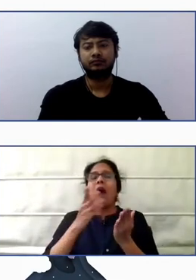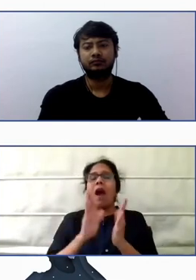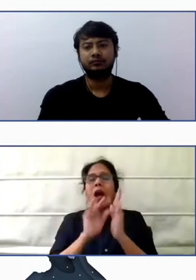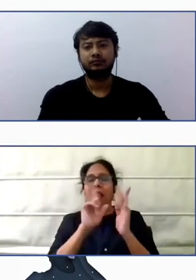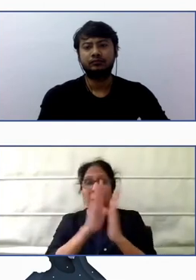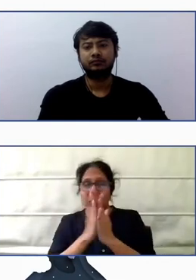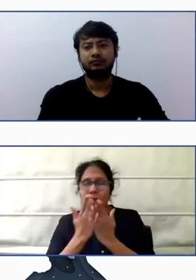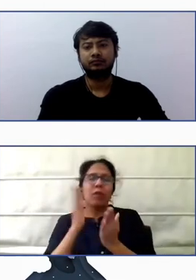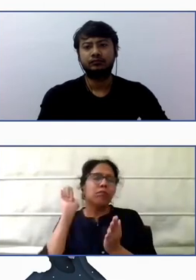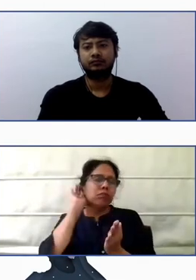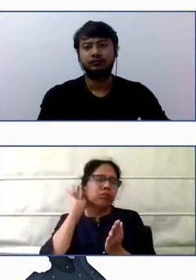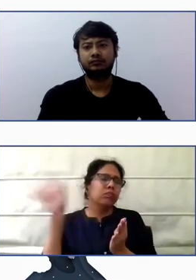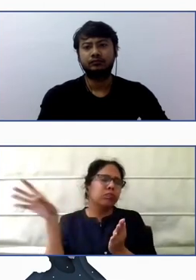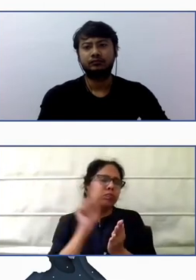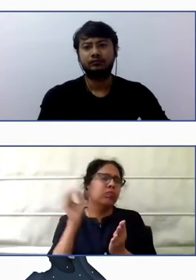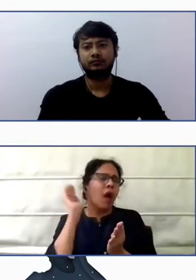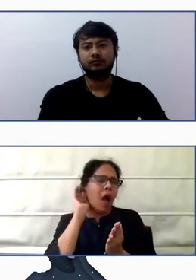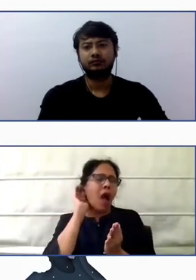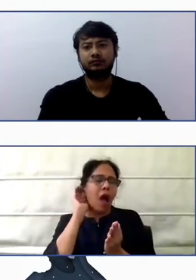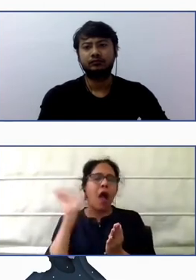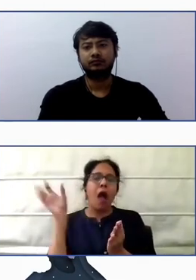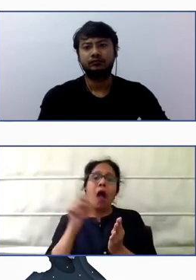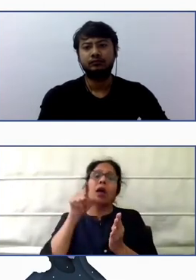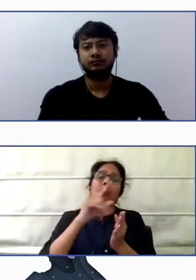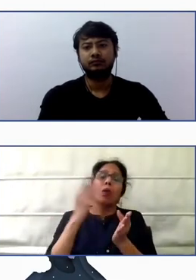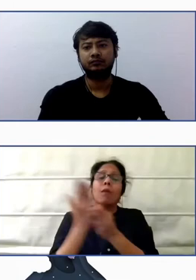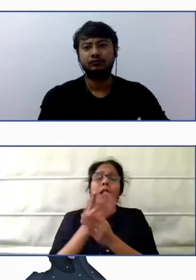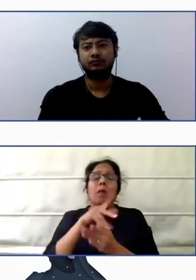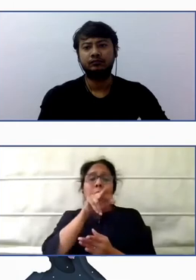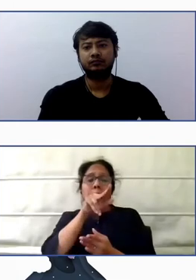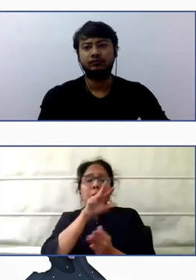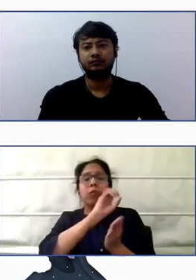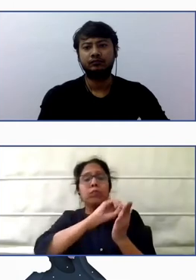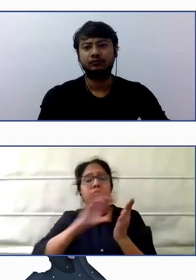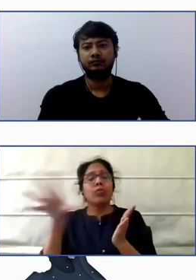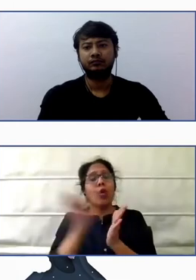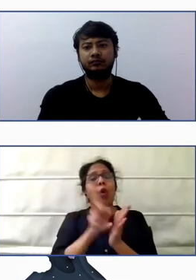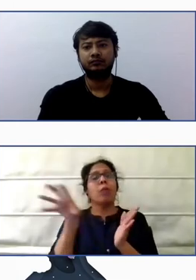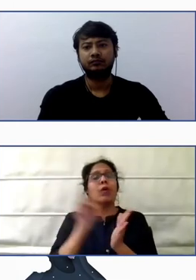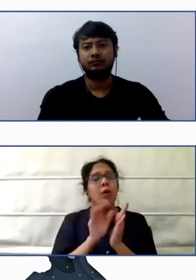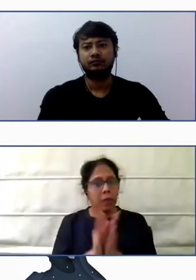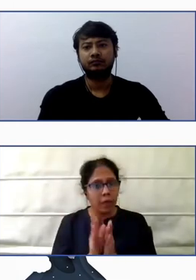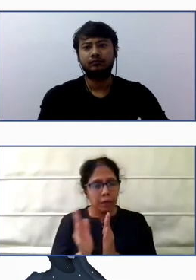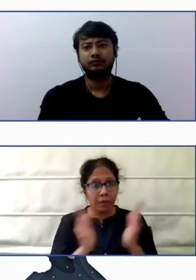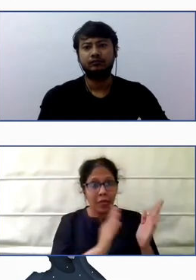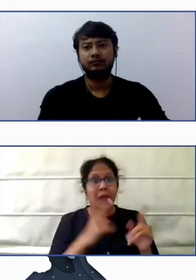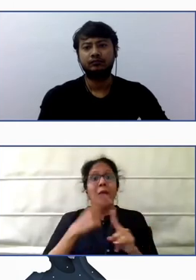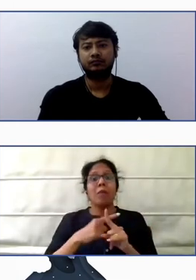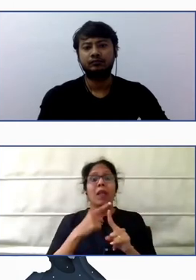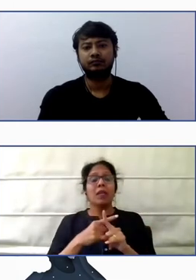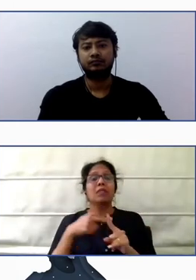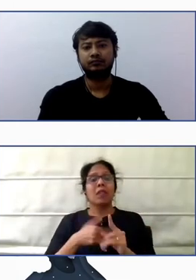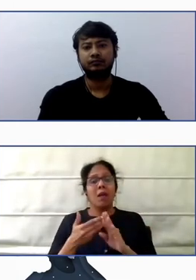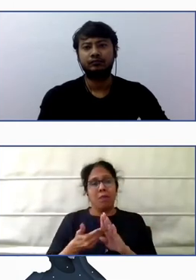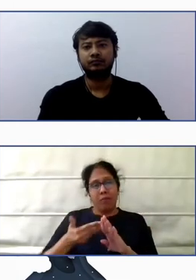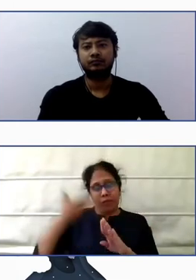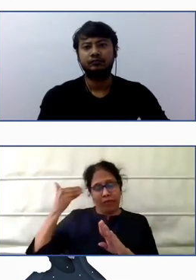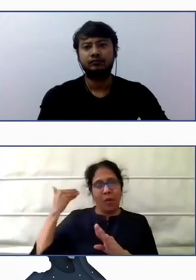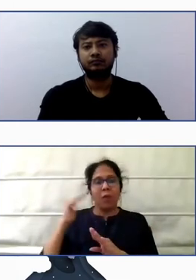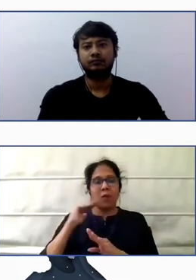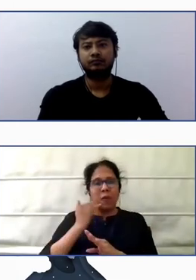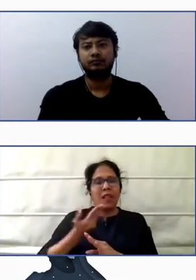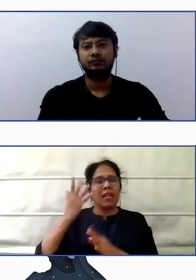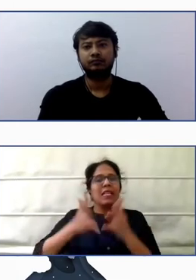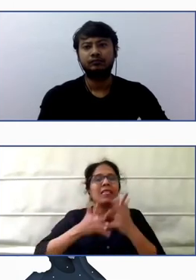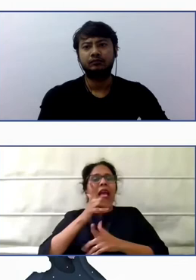now can actually start communicating with deaf in sign language. I still remember almost 13 years back when I learned sign language